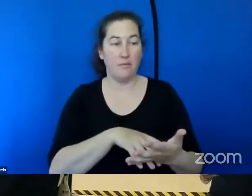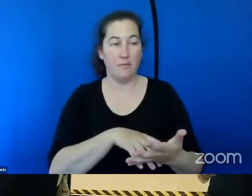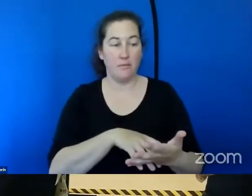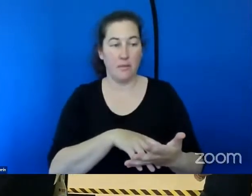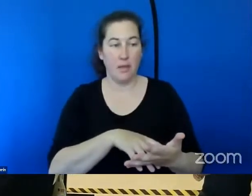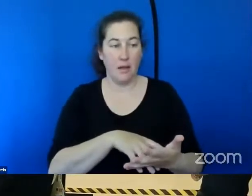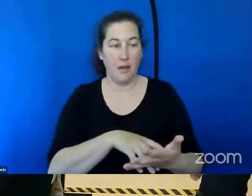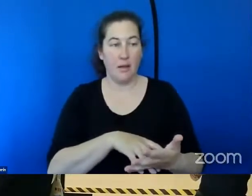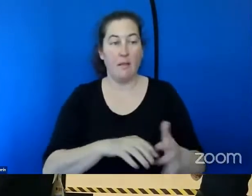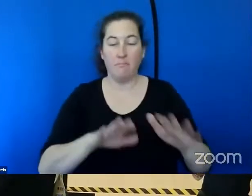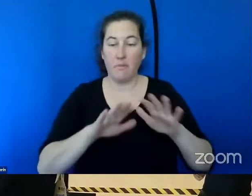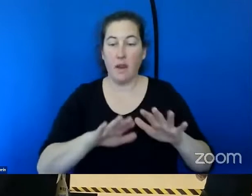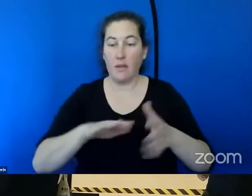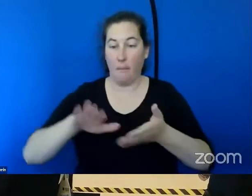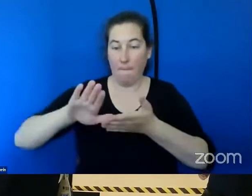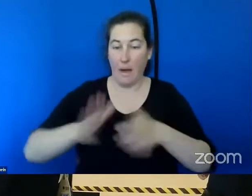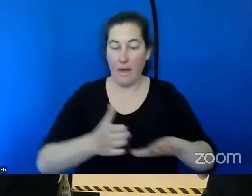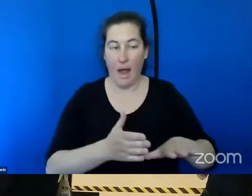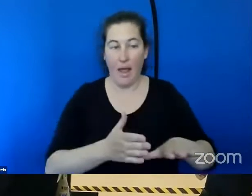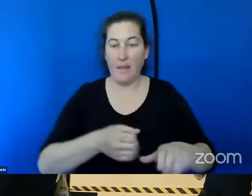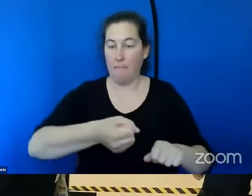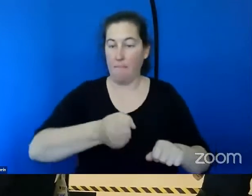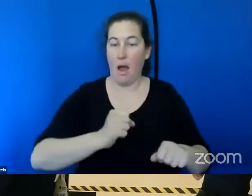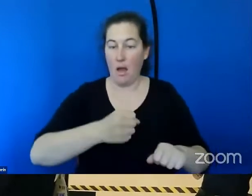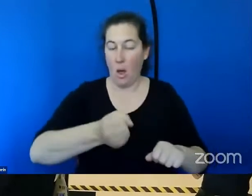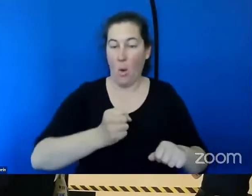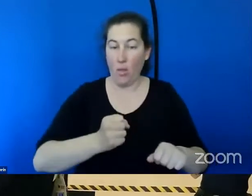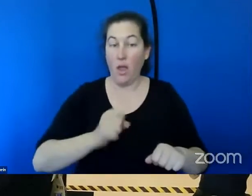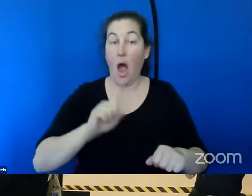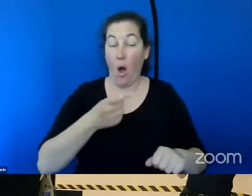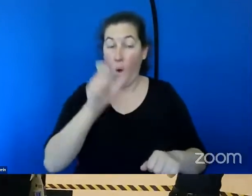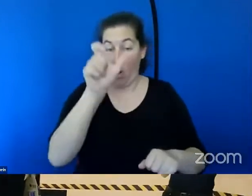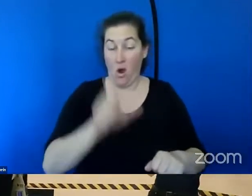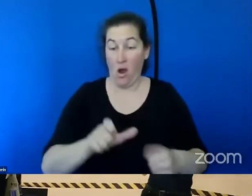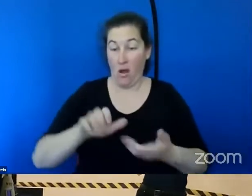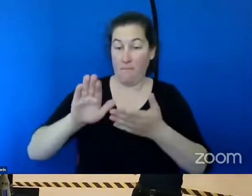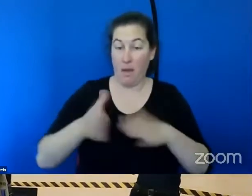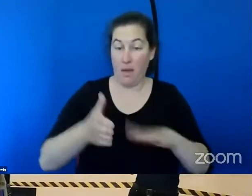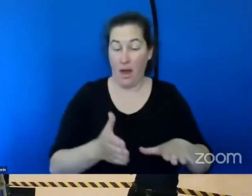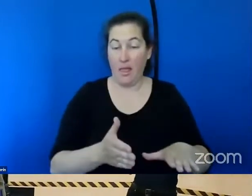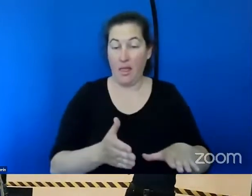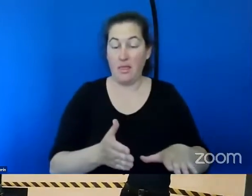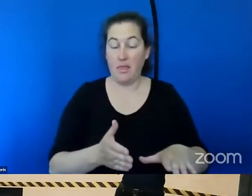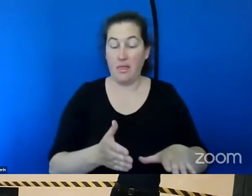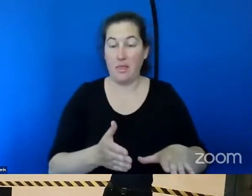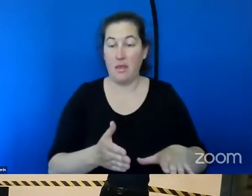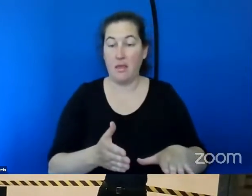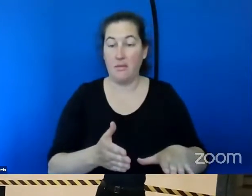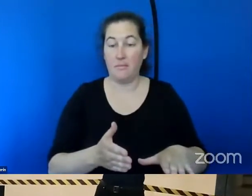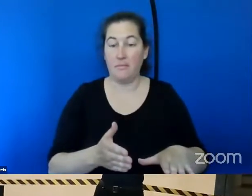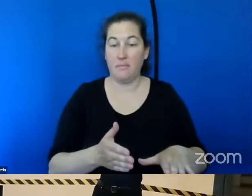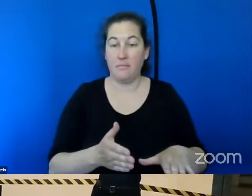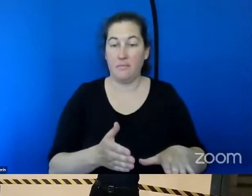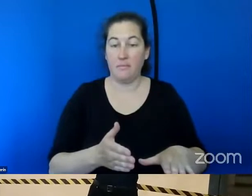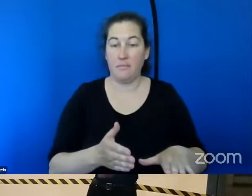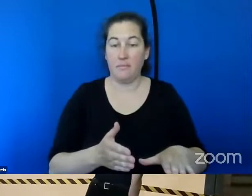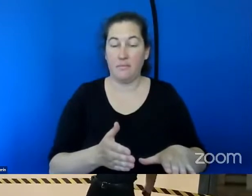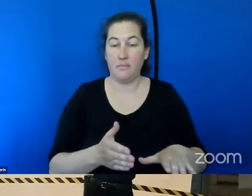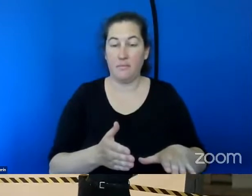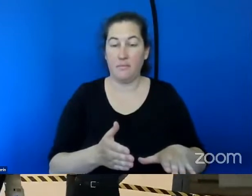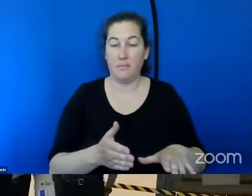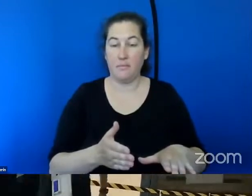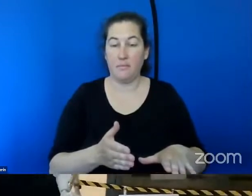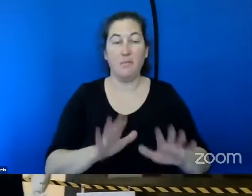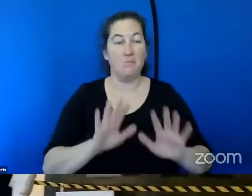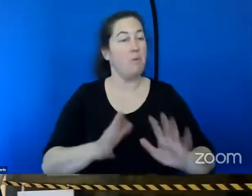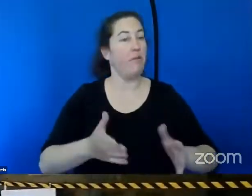Bionics, to CYBATHLON competition. 5 seconds and counting. 3, 2, 1, go.